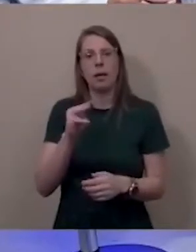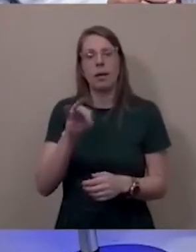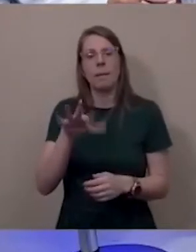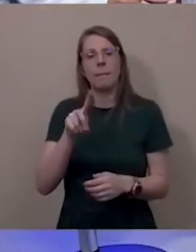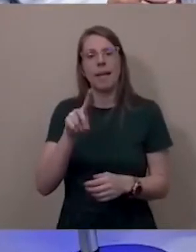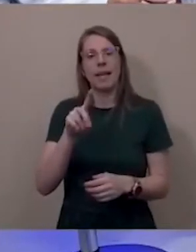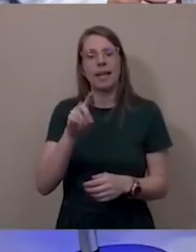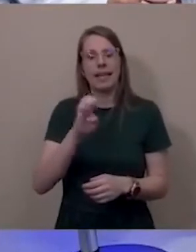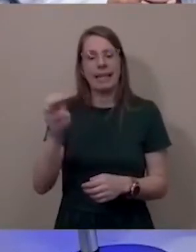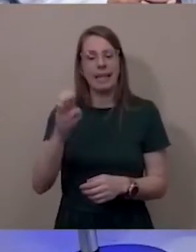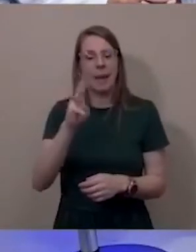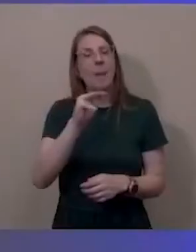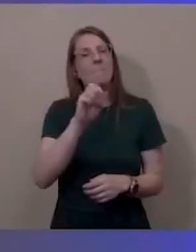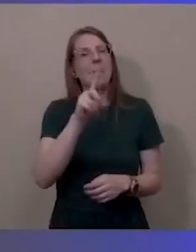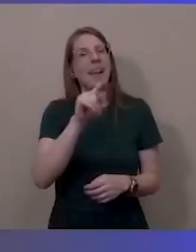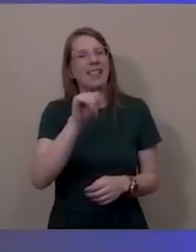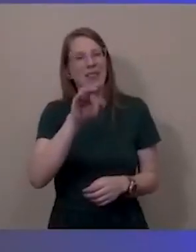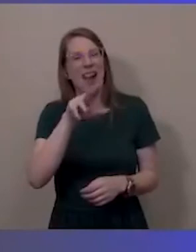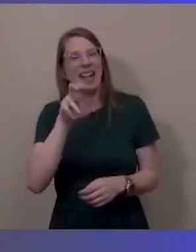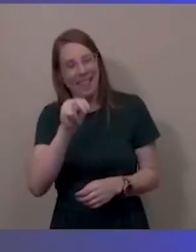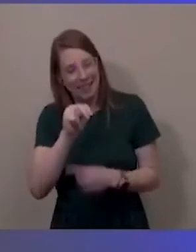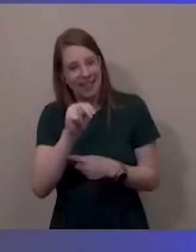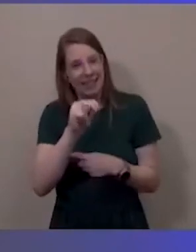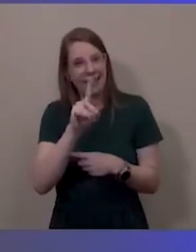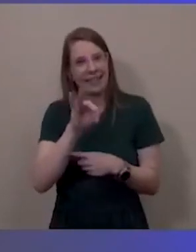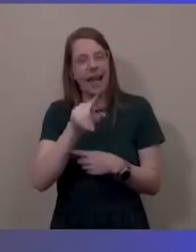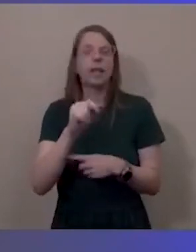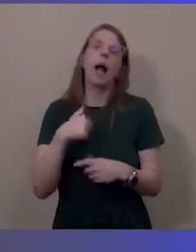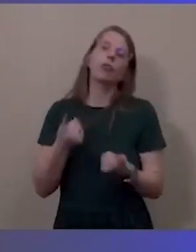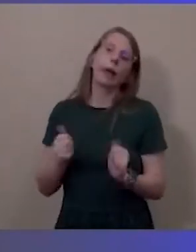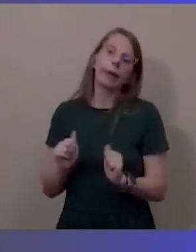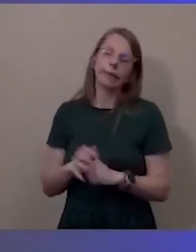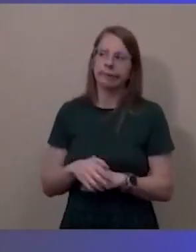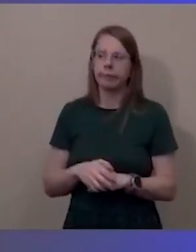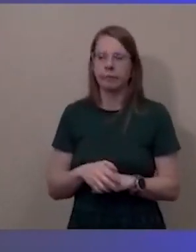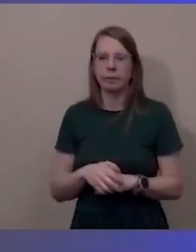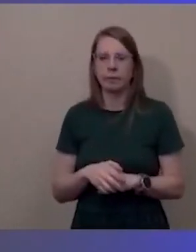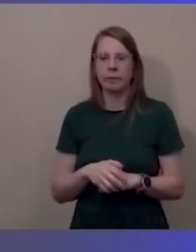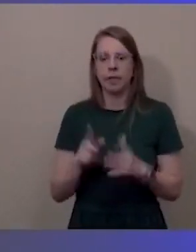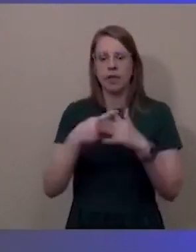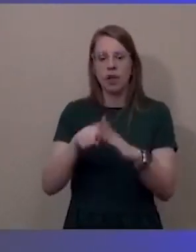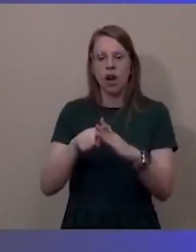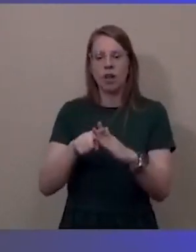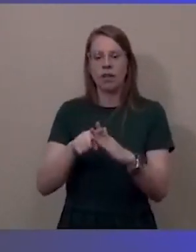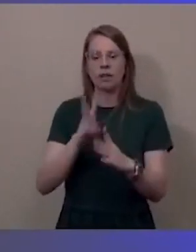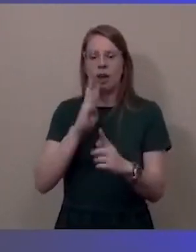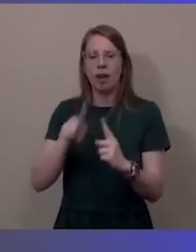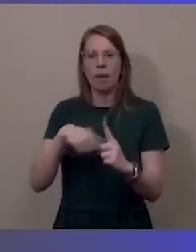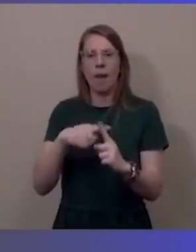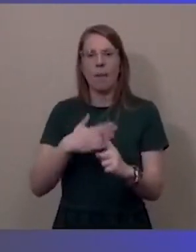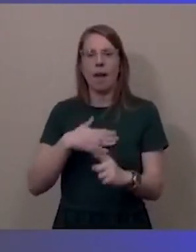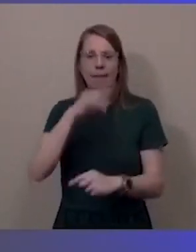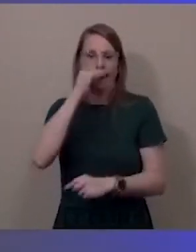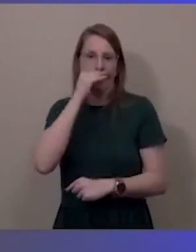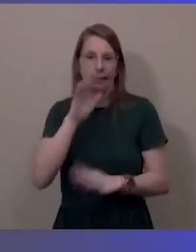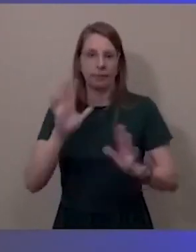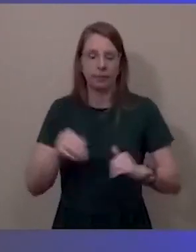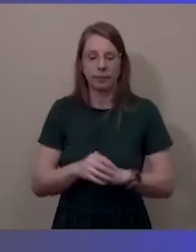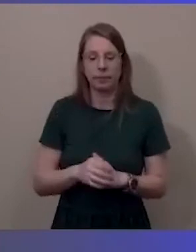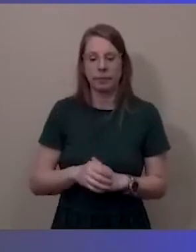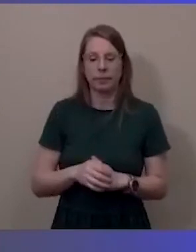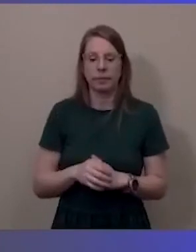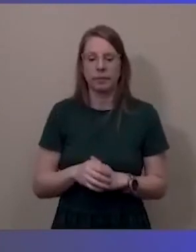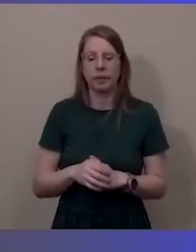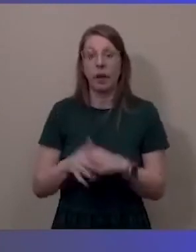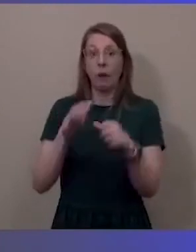diet? The Mediterranean diet? Yeah, Mediterranean, I try. Yeah. I try. We started talking about my kids, and so do I have